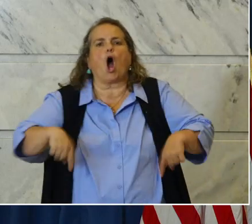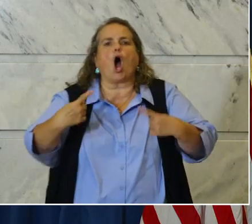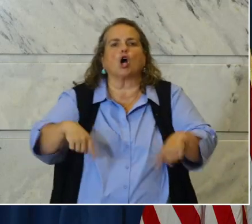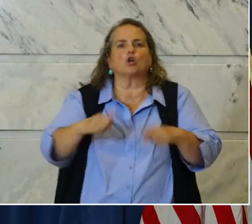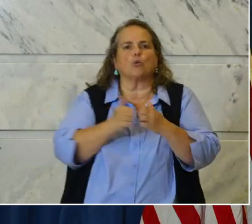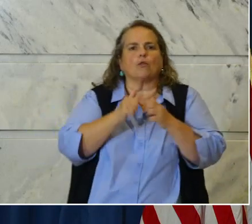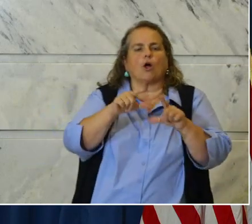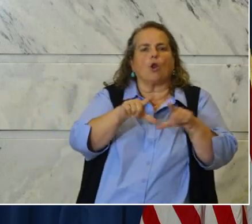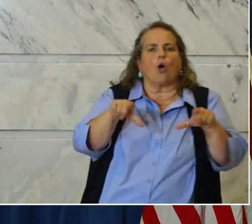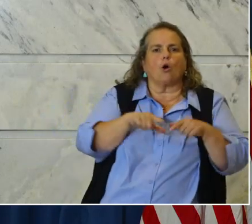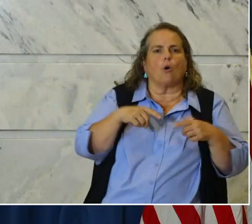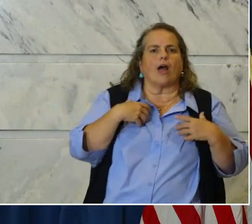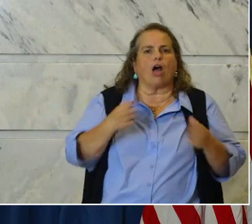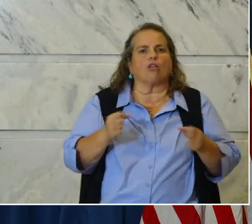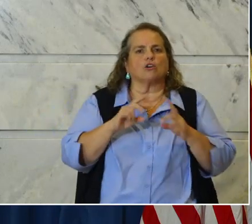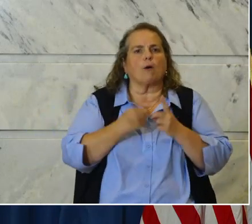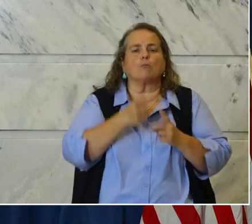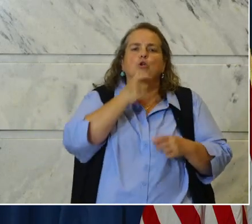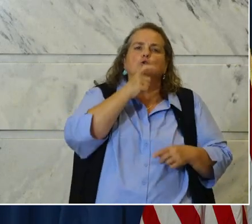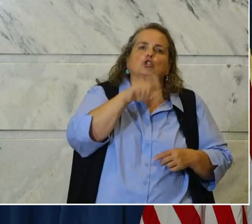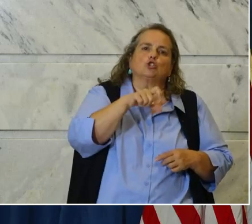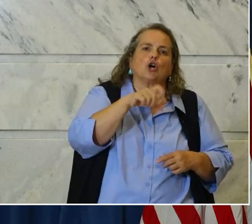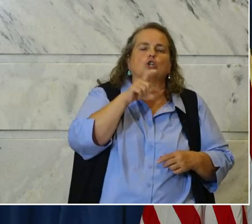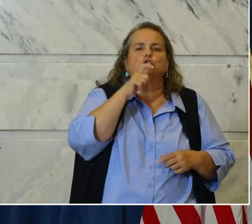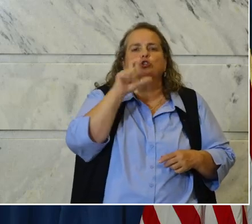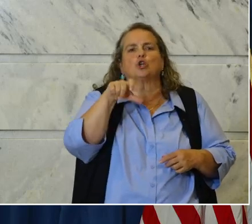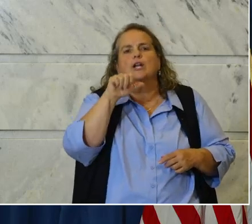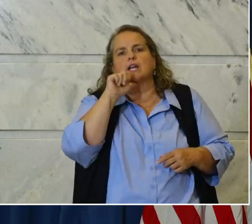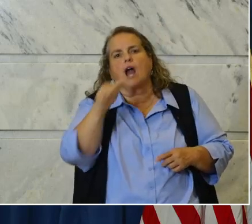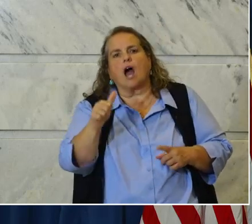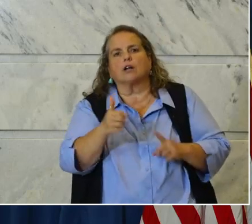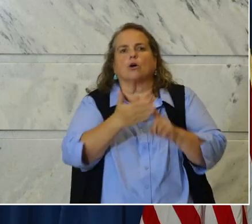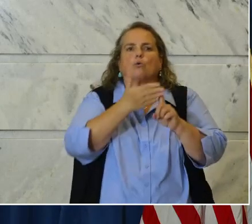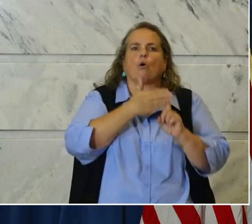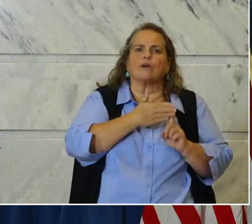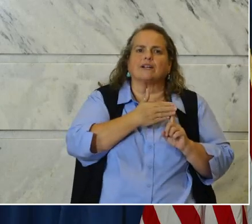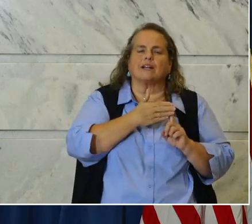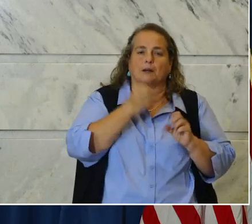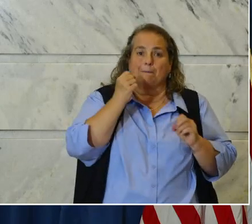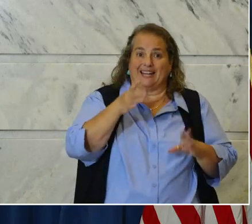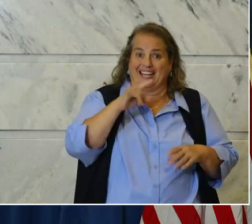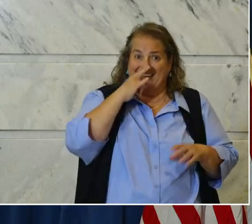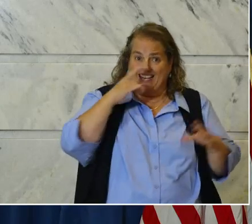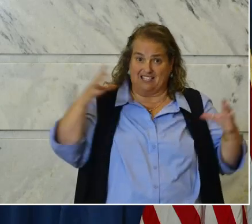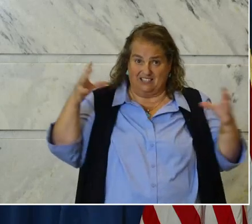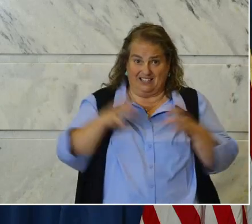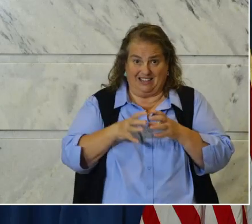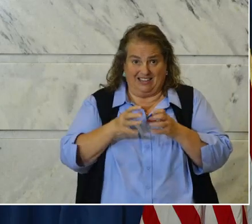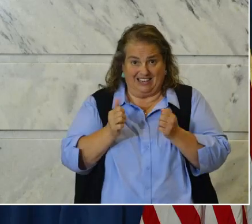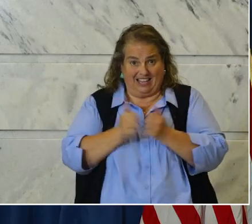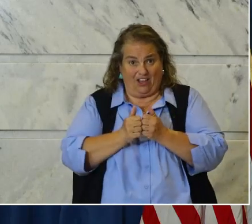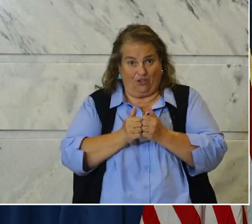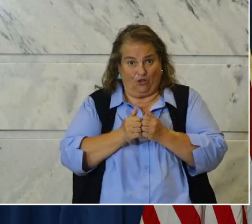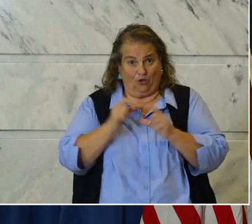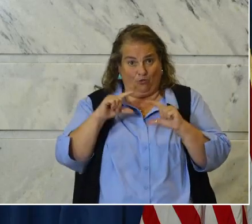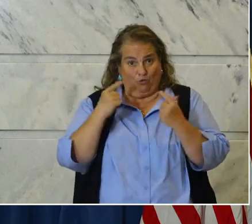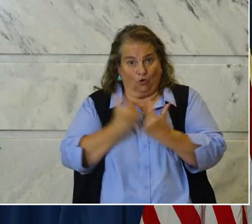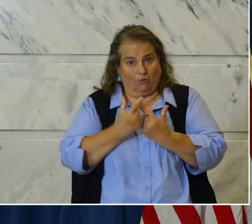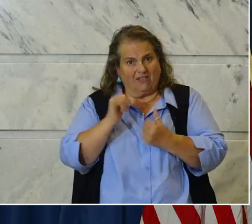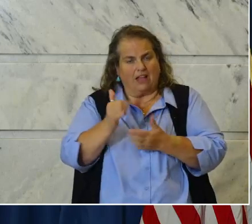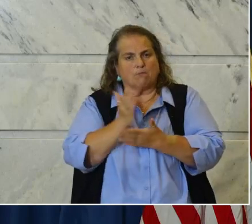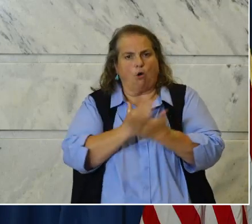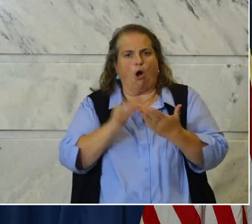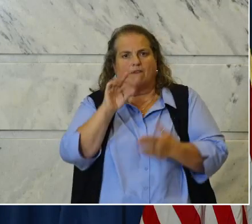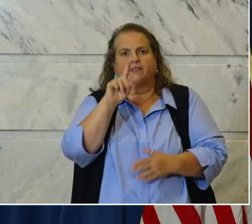department about who should or who should not quarantine. You're getting a lot of kids together or groups. That's part of the